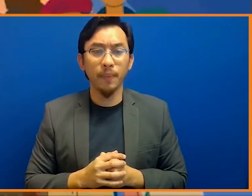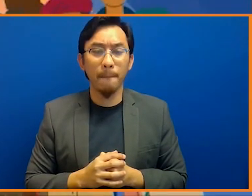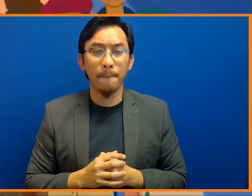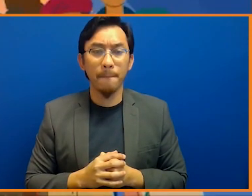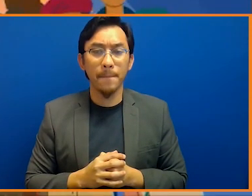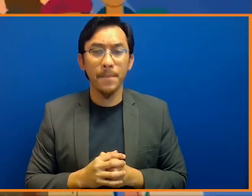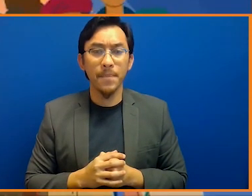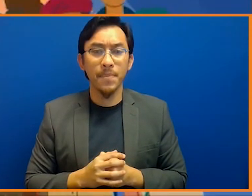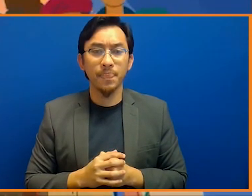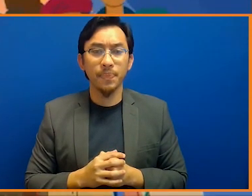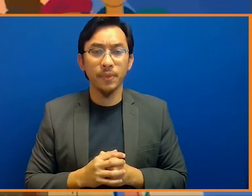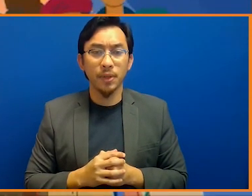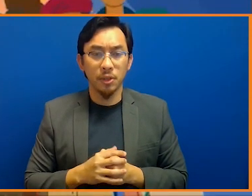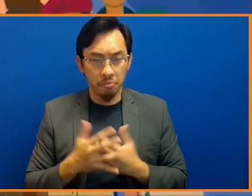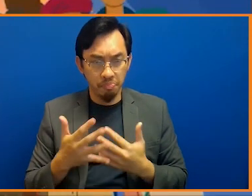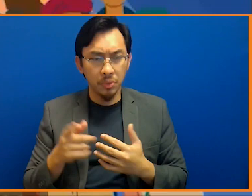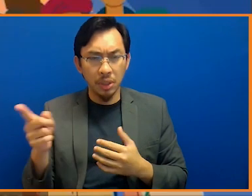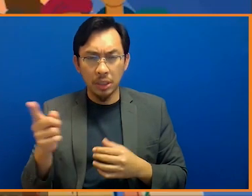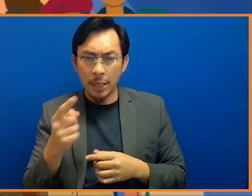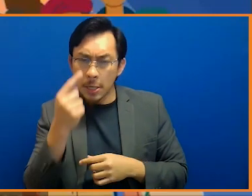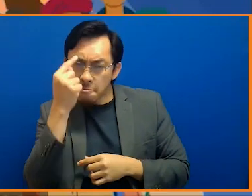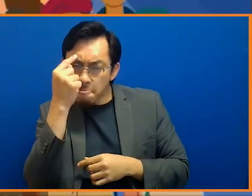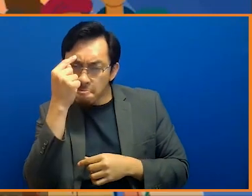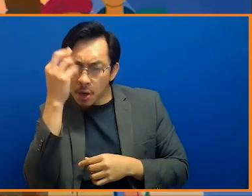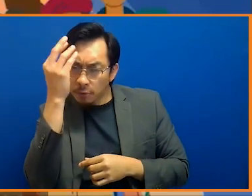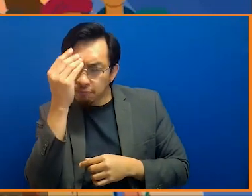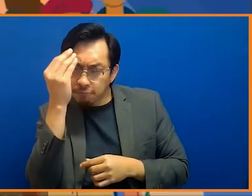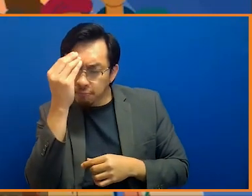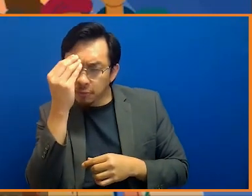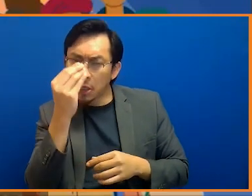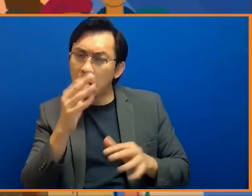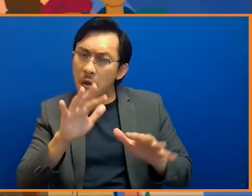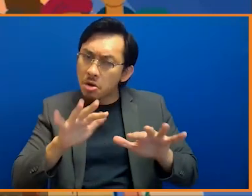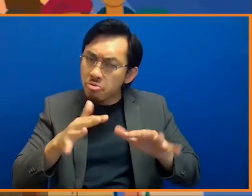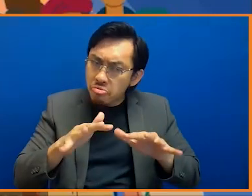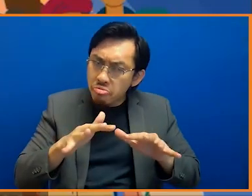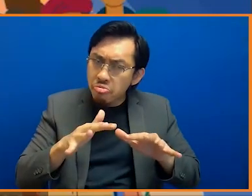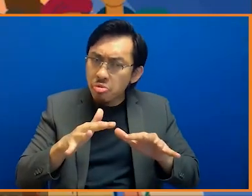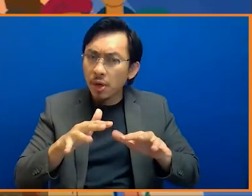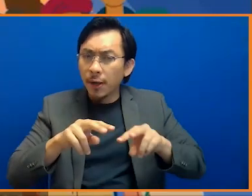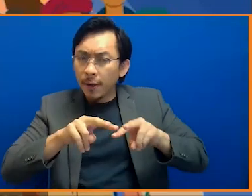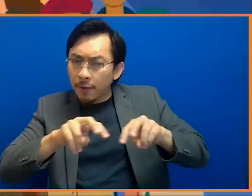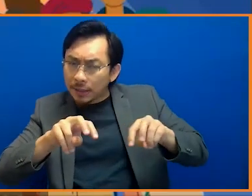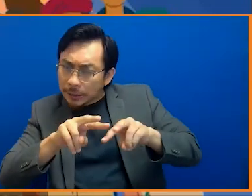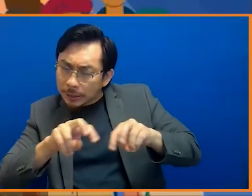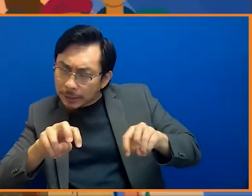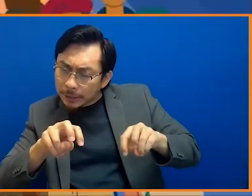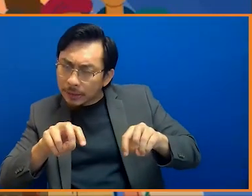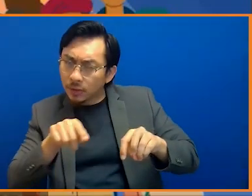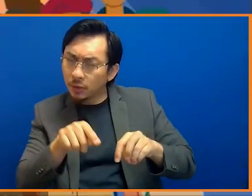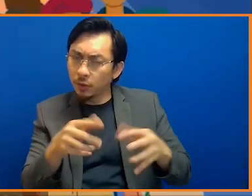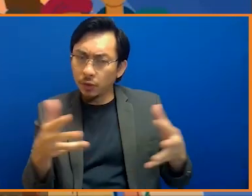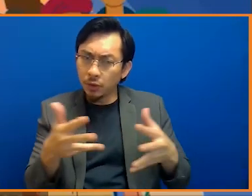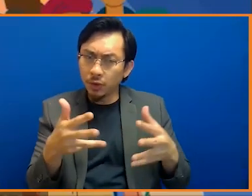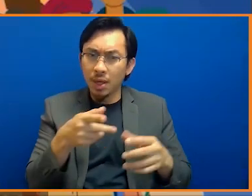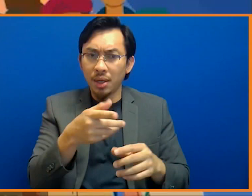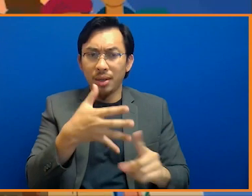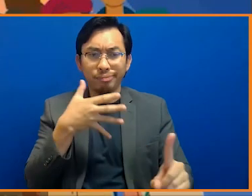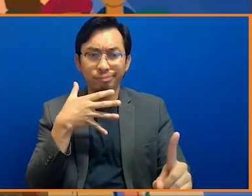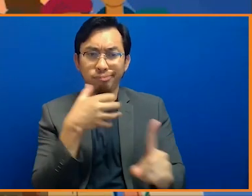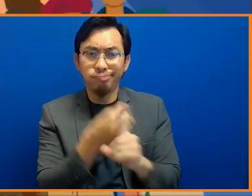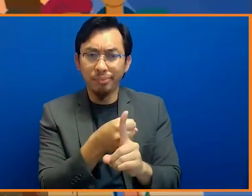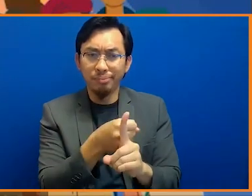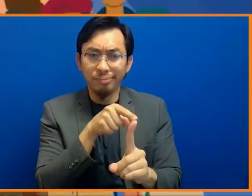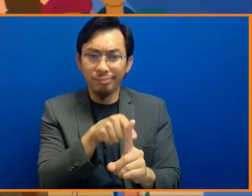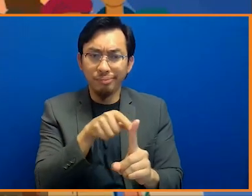uh, predicting and estimating or even investigating characteristic of hazard,